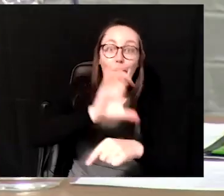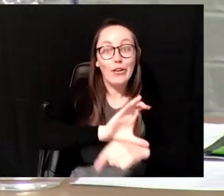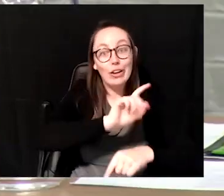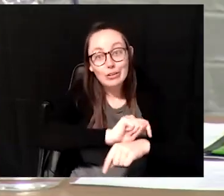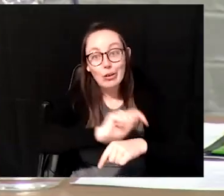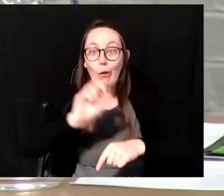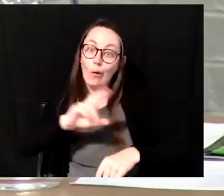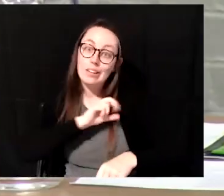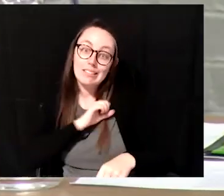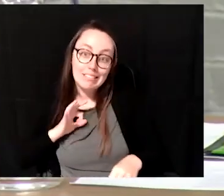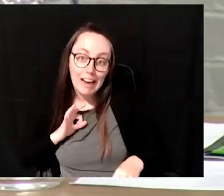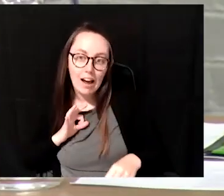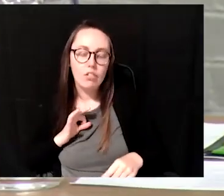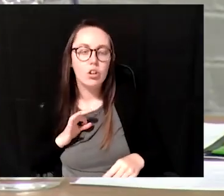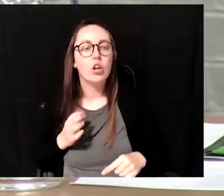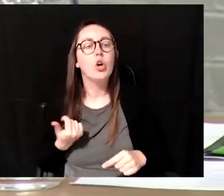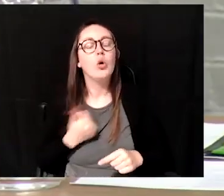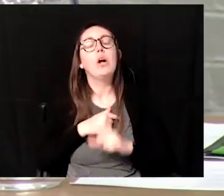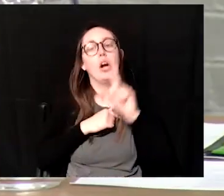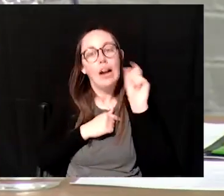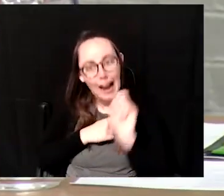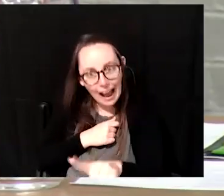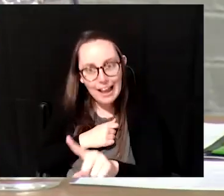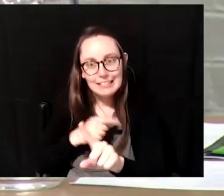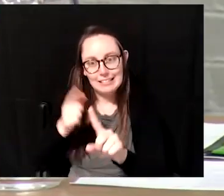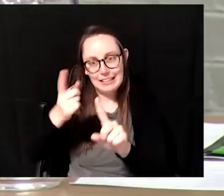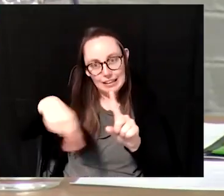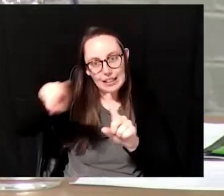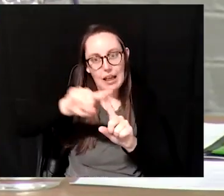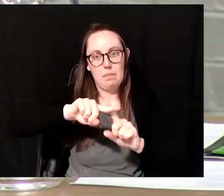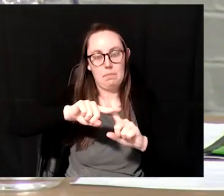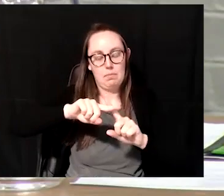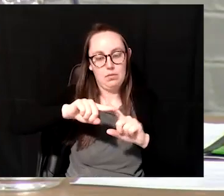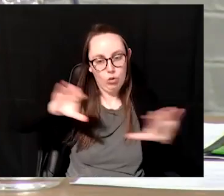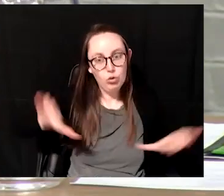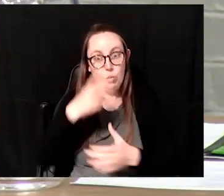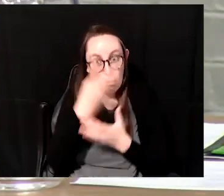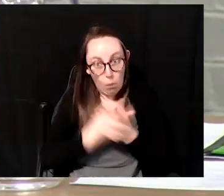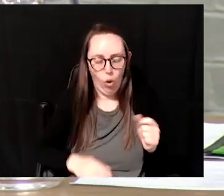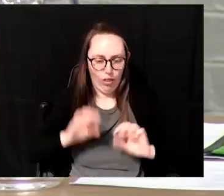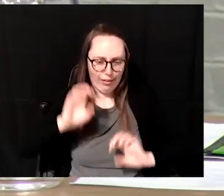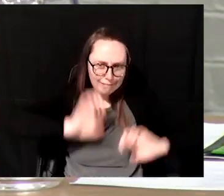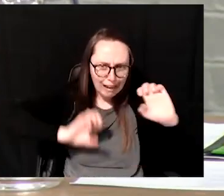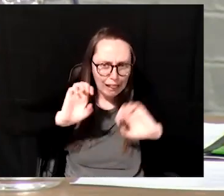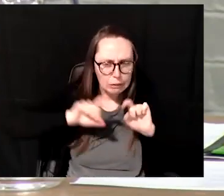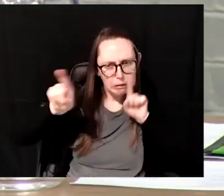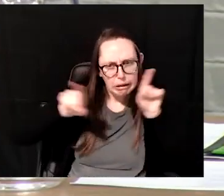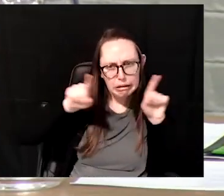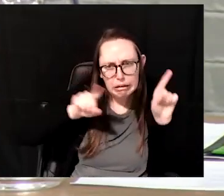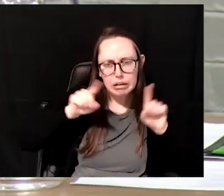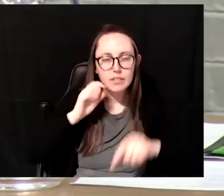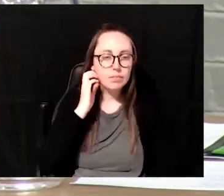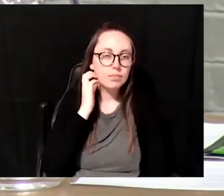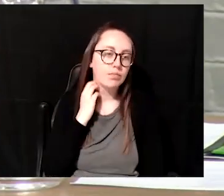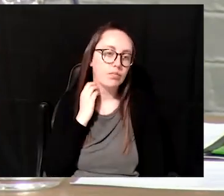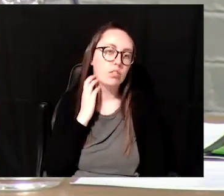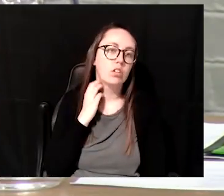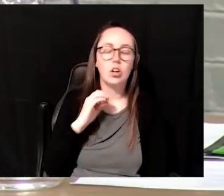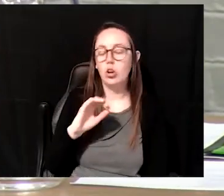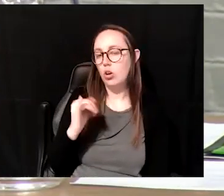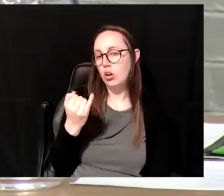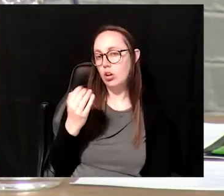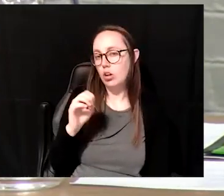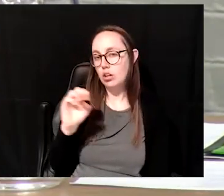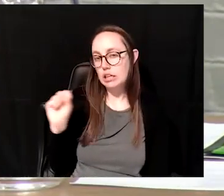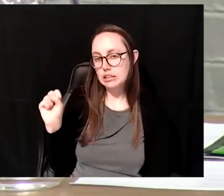the role lives in your motion the role of the consultant or staff person would be to provide expertise